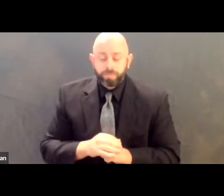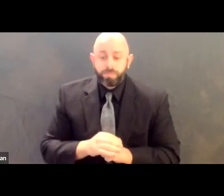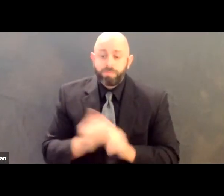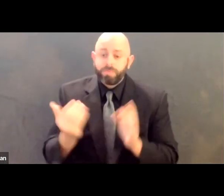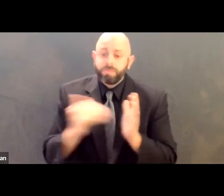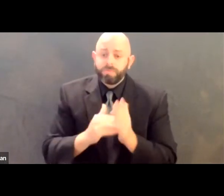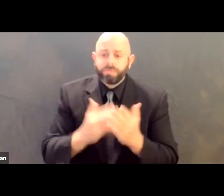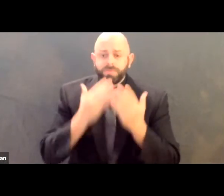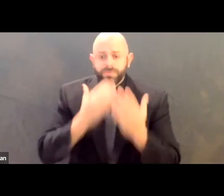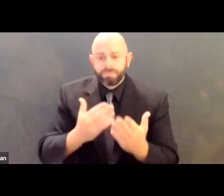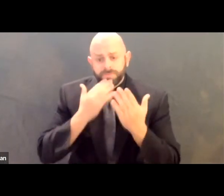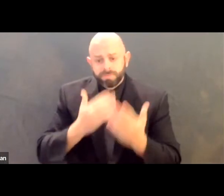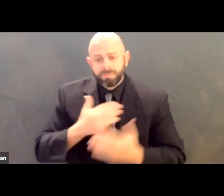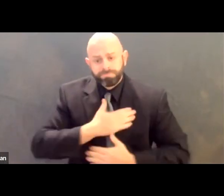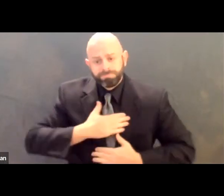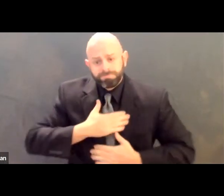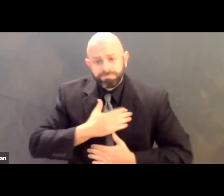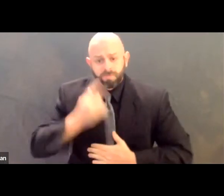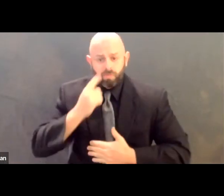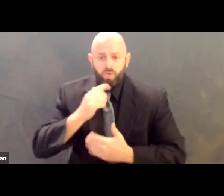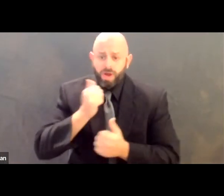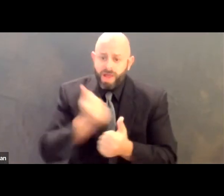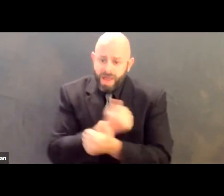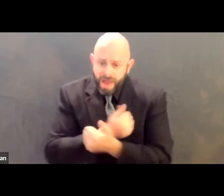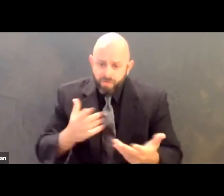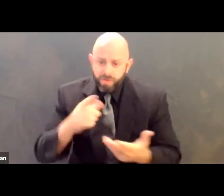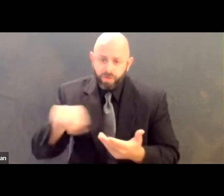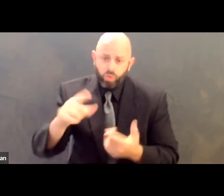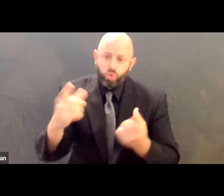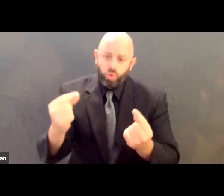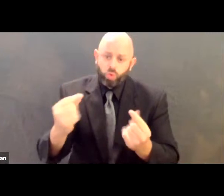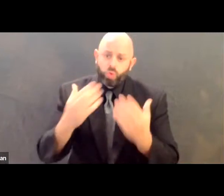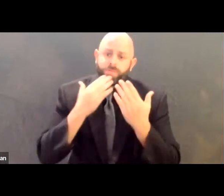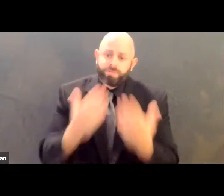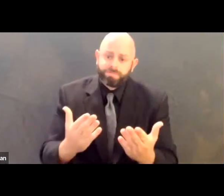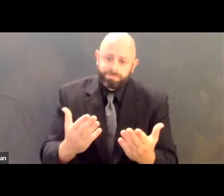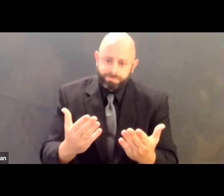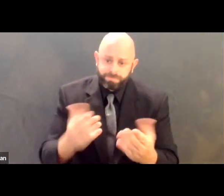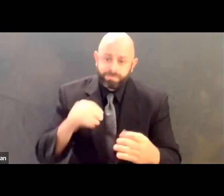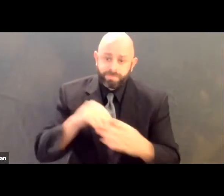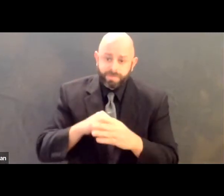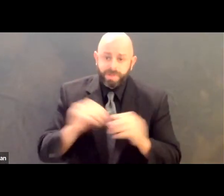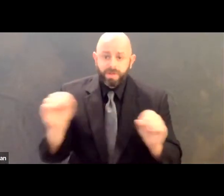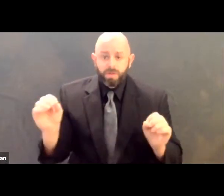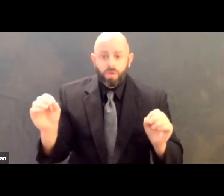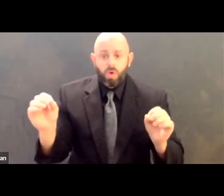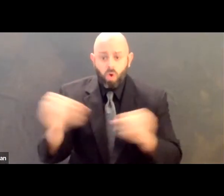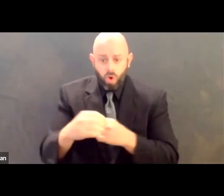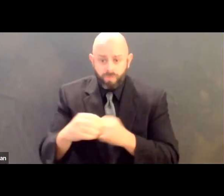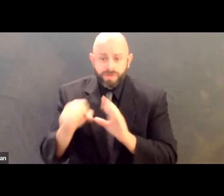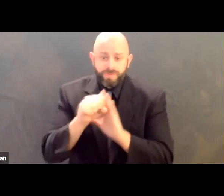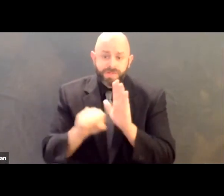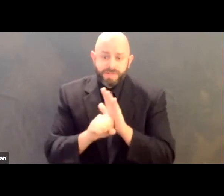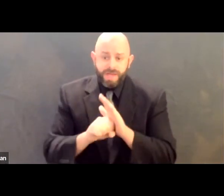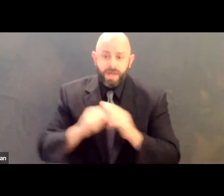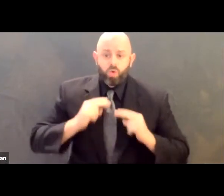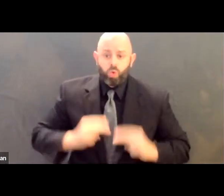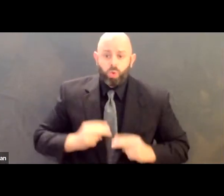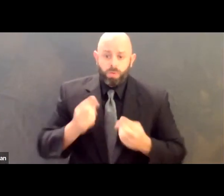appreciation for all that all of you do in the Office of State Human